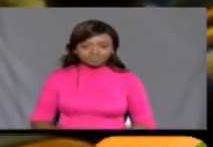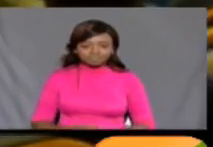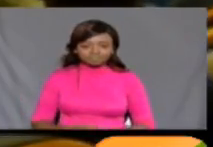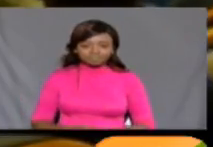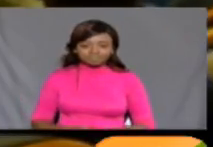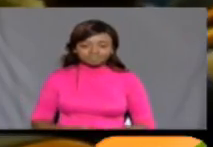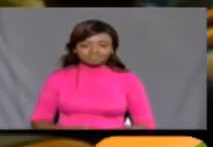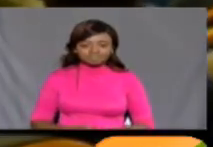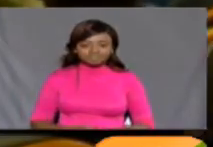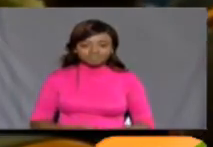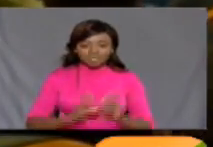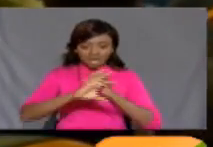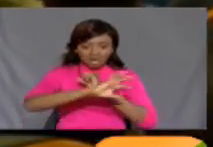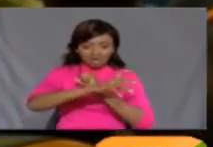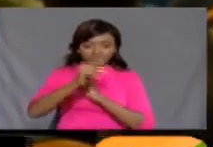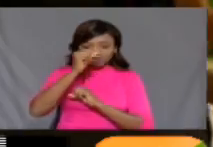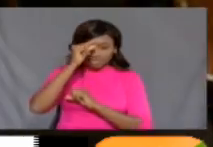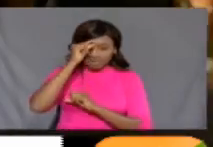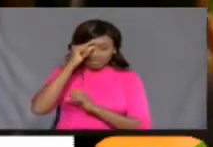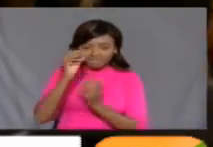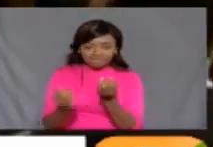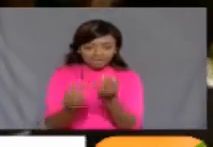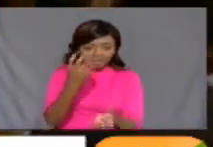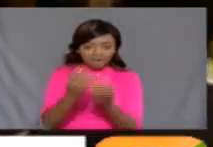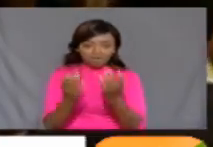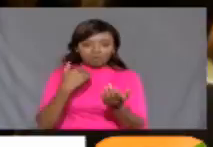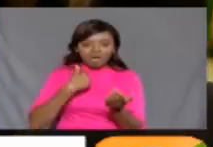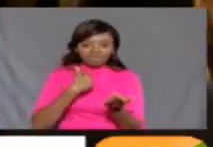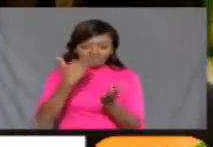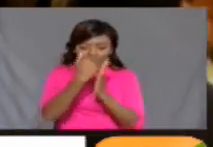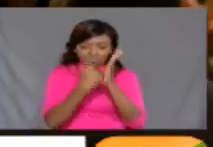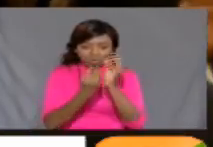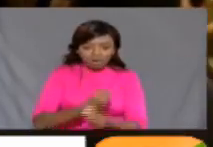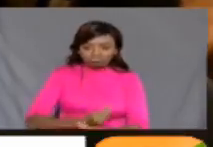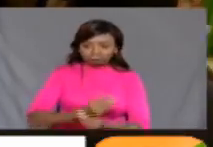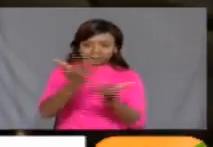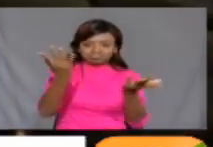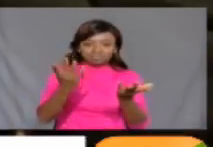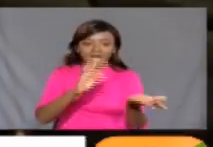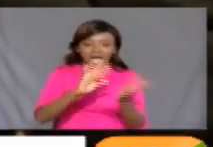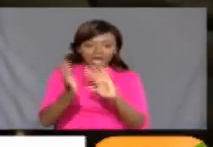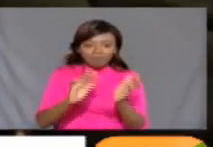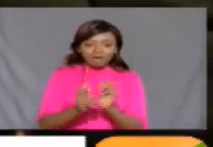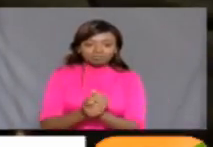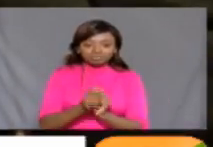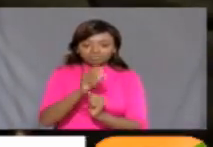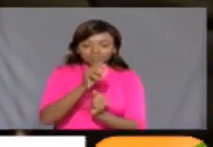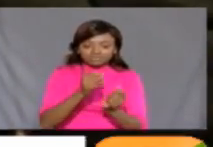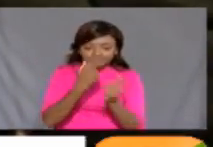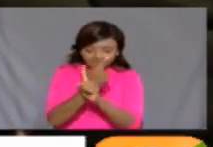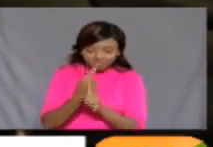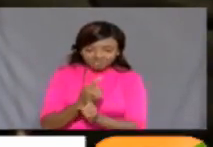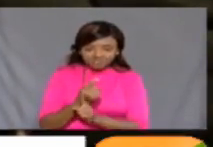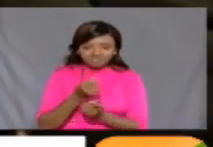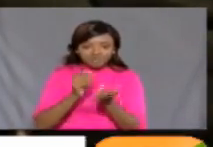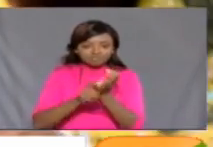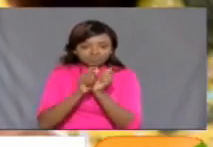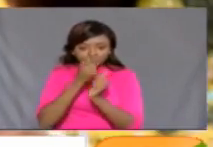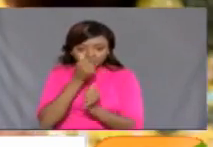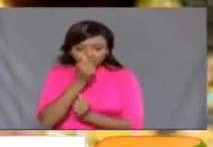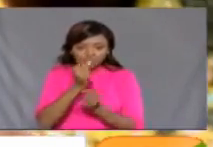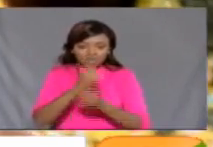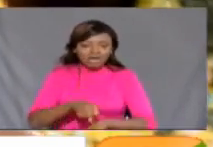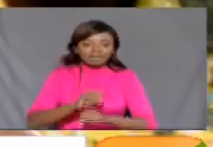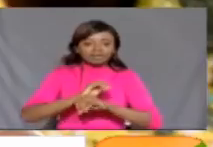And finally, the county government of Baringo is rolling out a program to distribute macadamia seeds to farmers and promote the cash crop within the region.